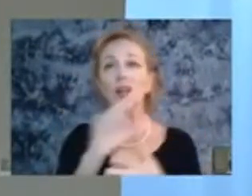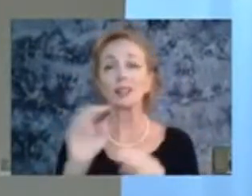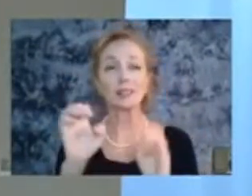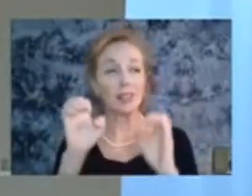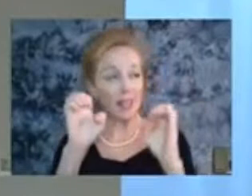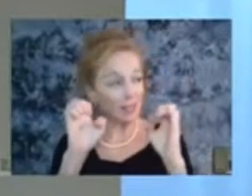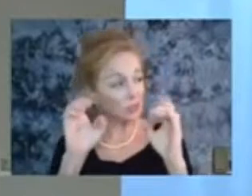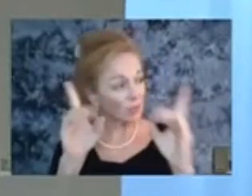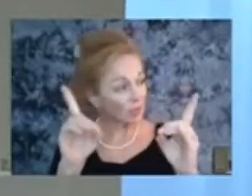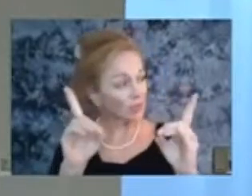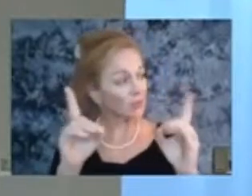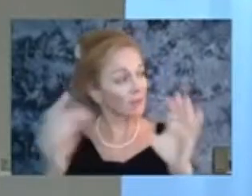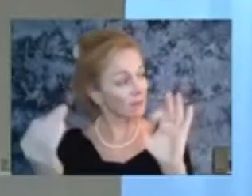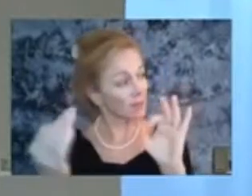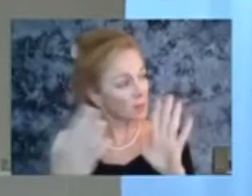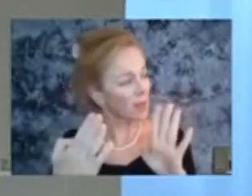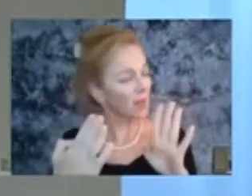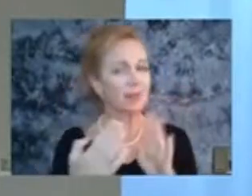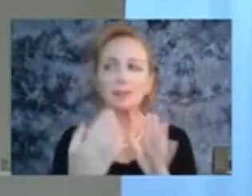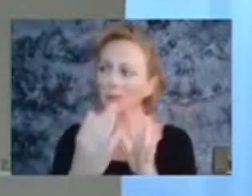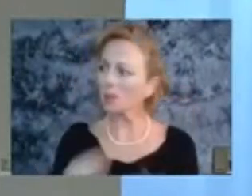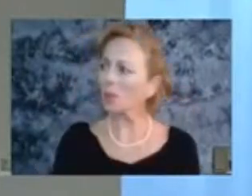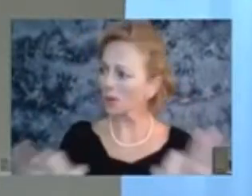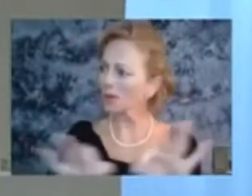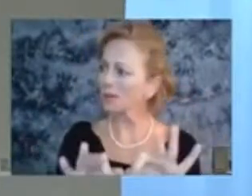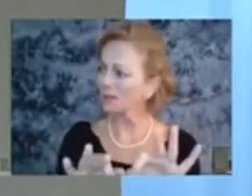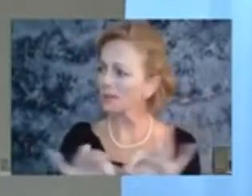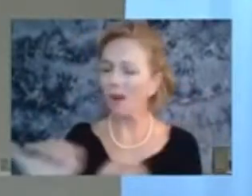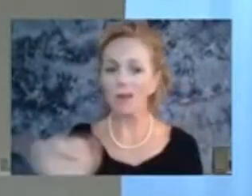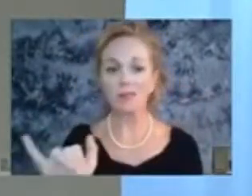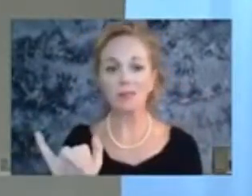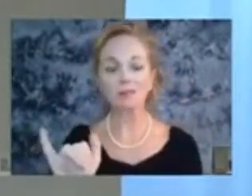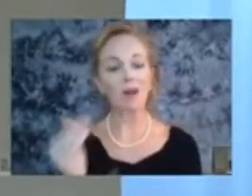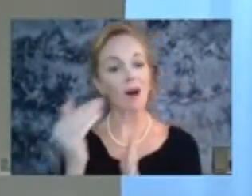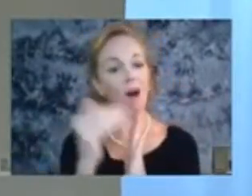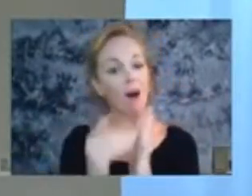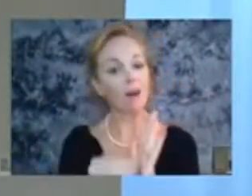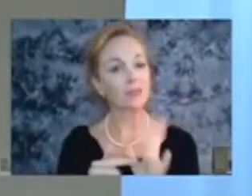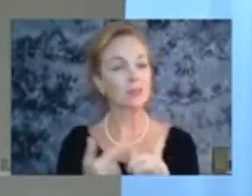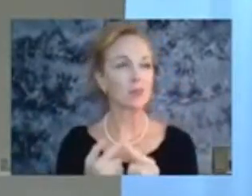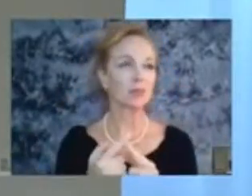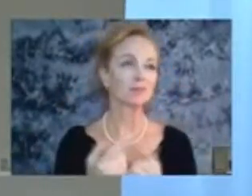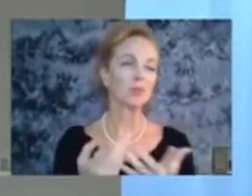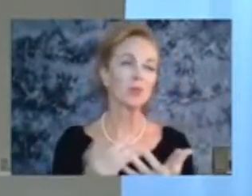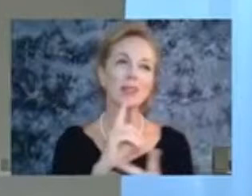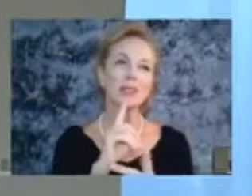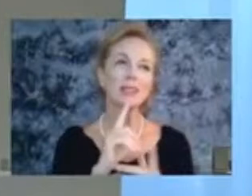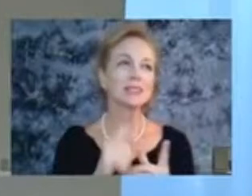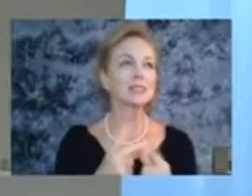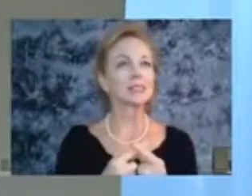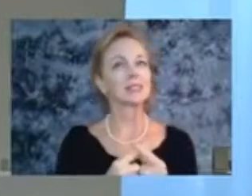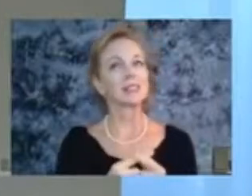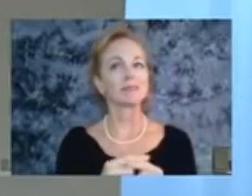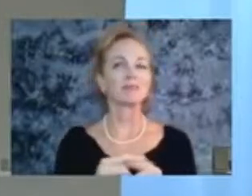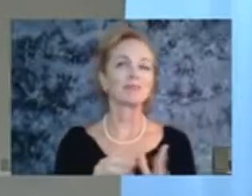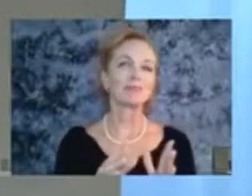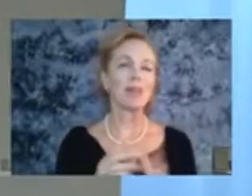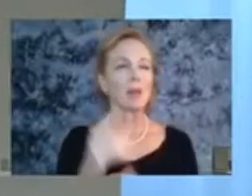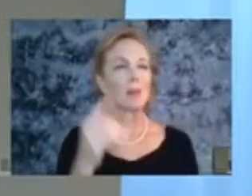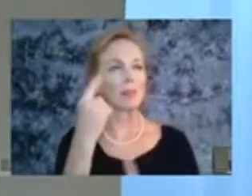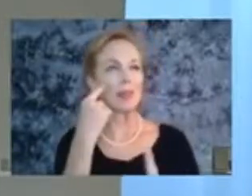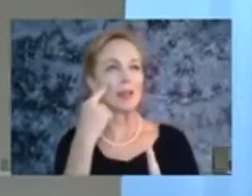because a lot of times I think we fall susceptible to a narrative that we can control everything from high